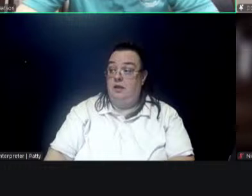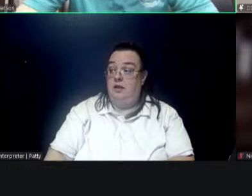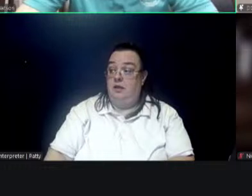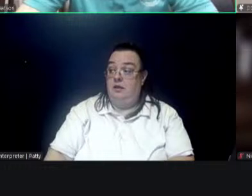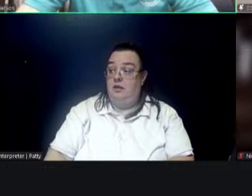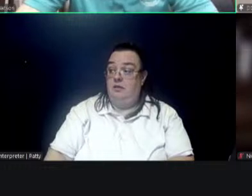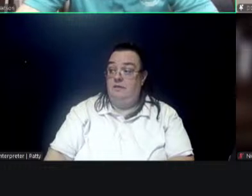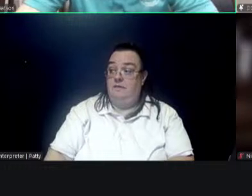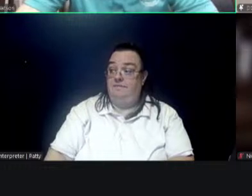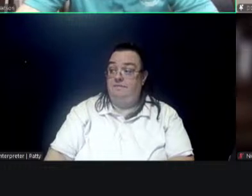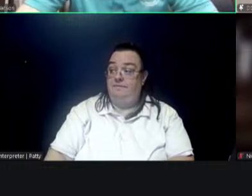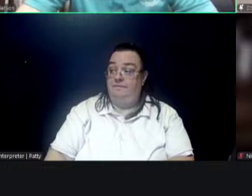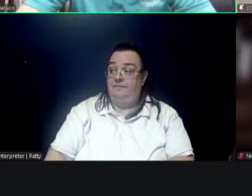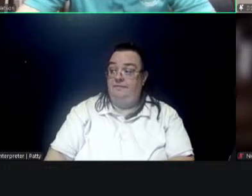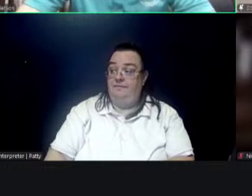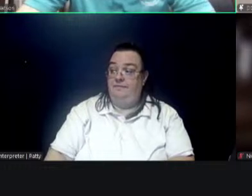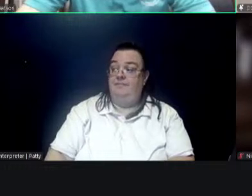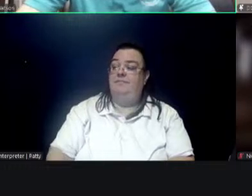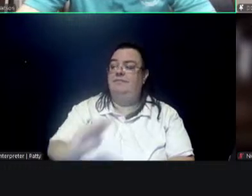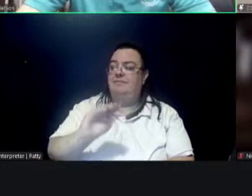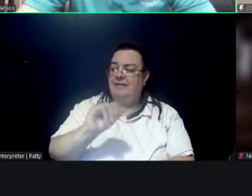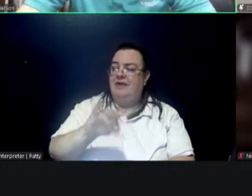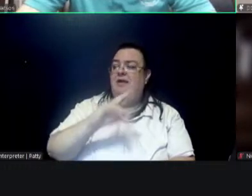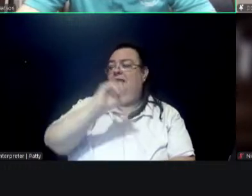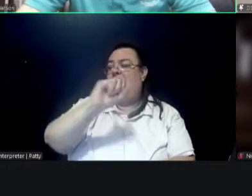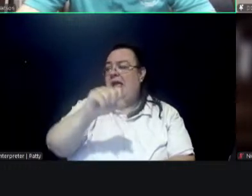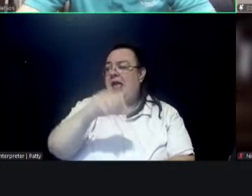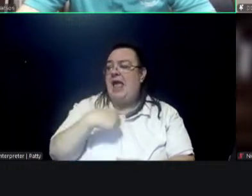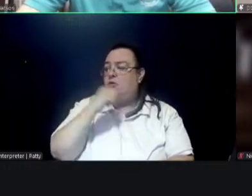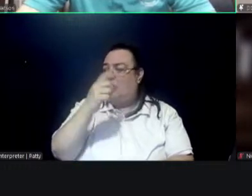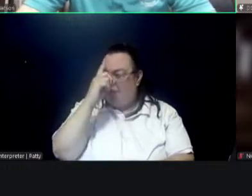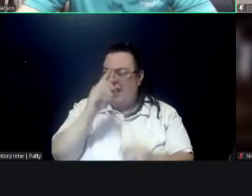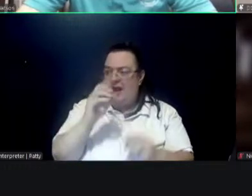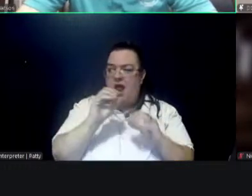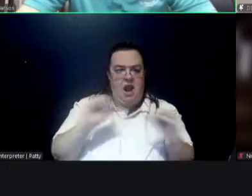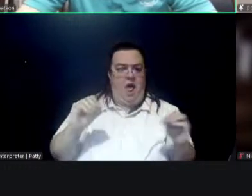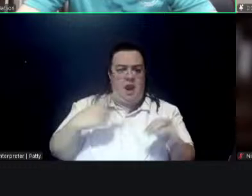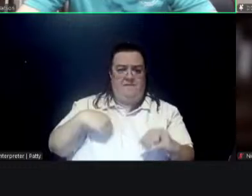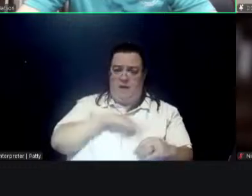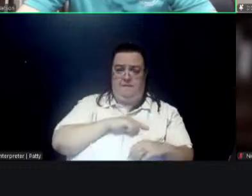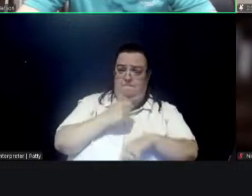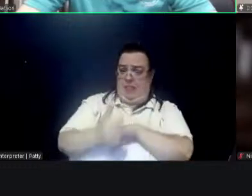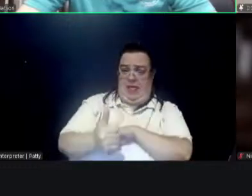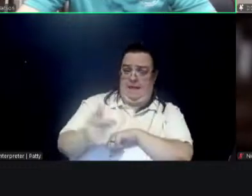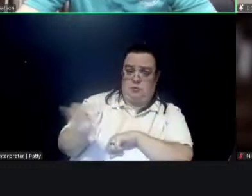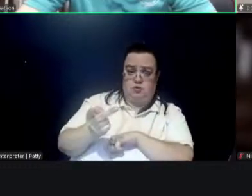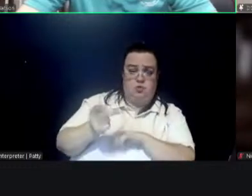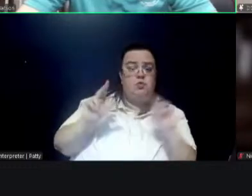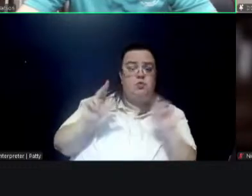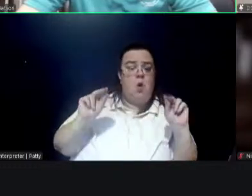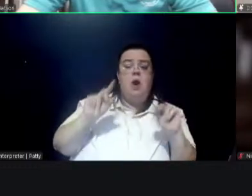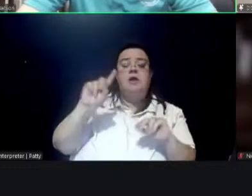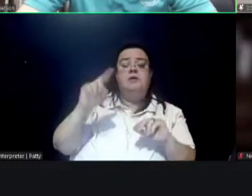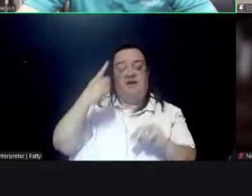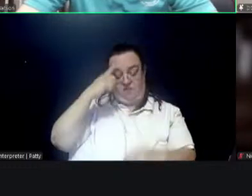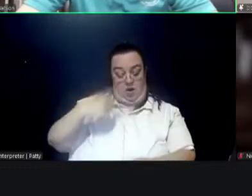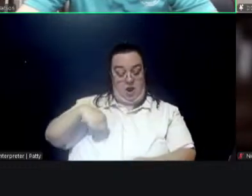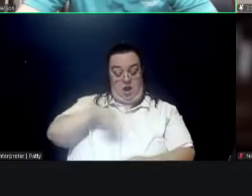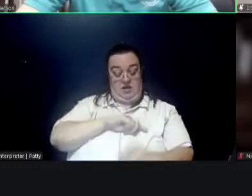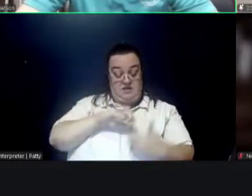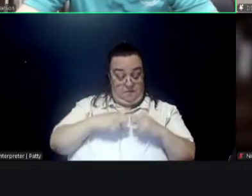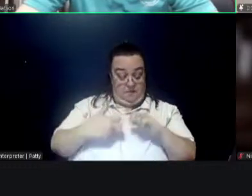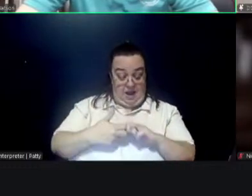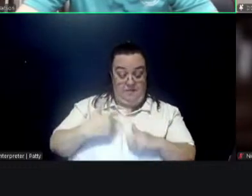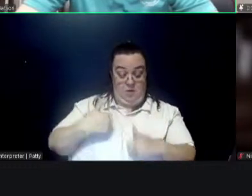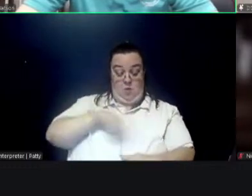Yeah, no, I mean, I don't think, yeah, none of us blame you too. I think it's just, the problem for us as decision makers is